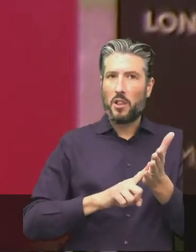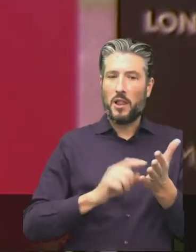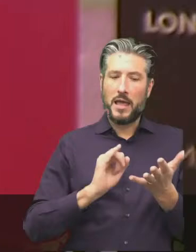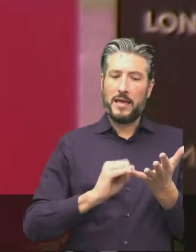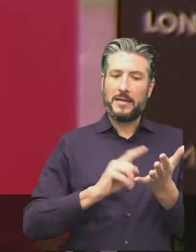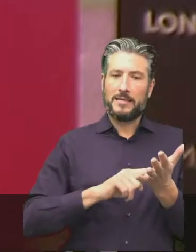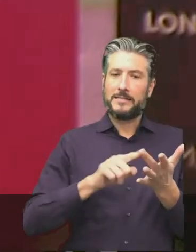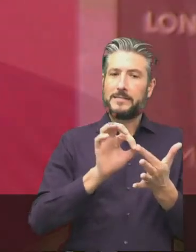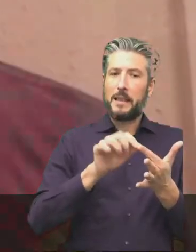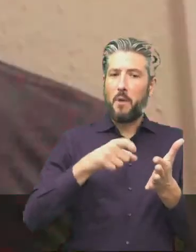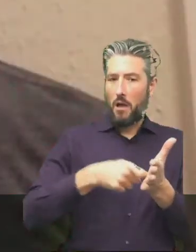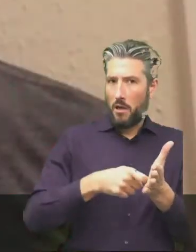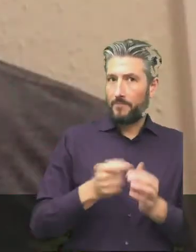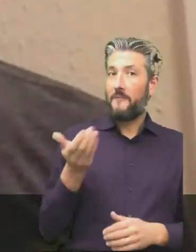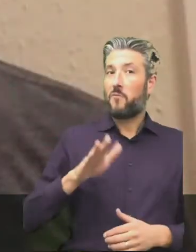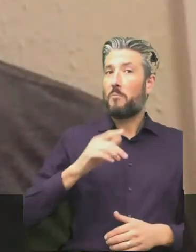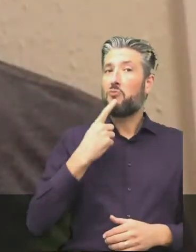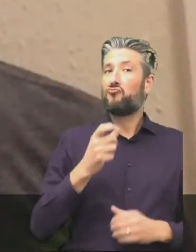question.